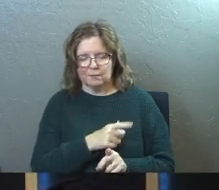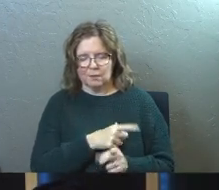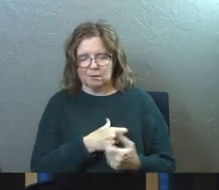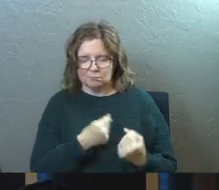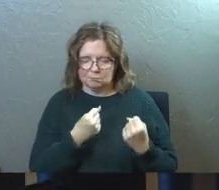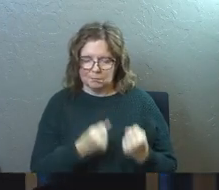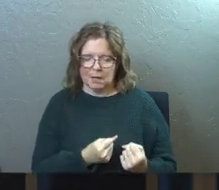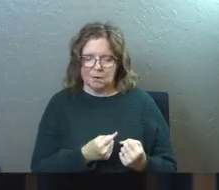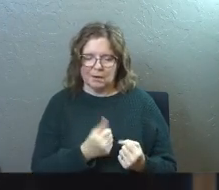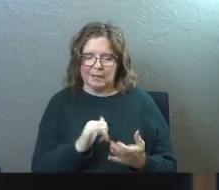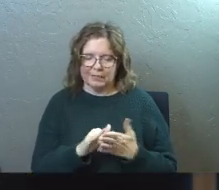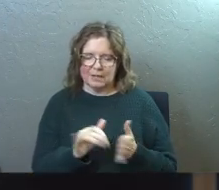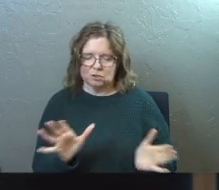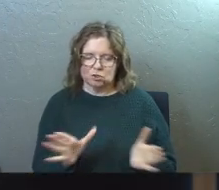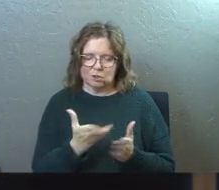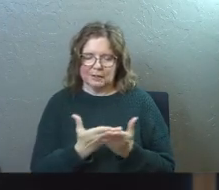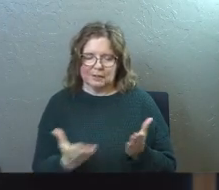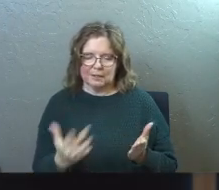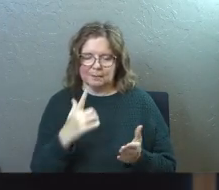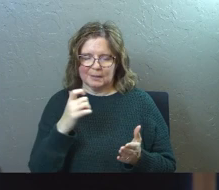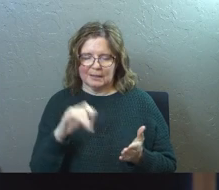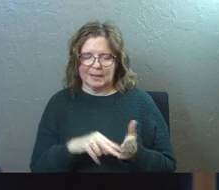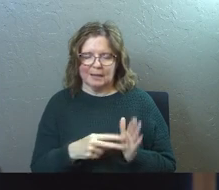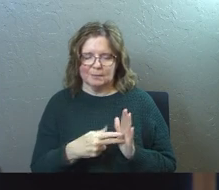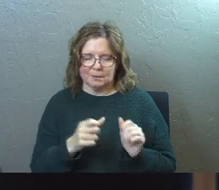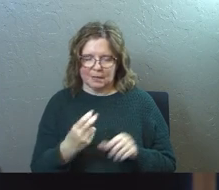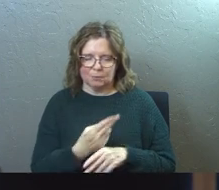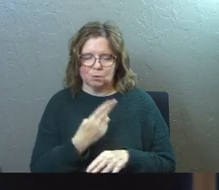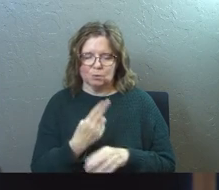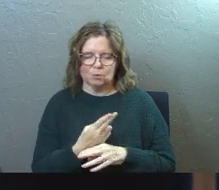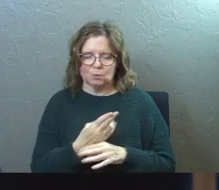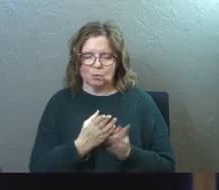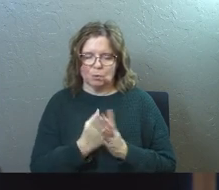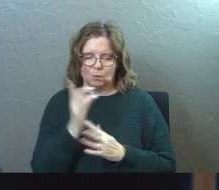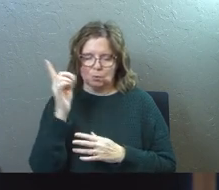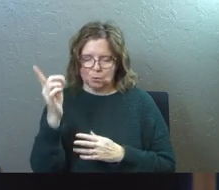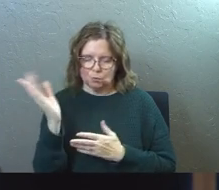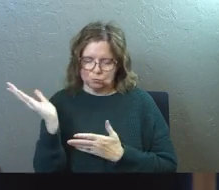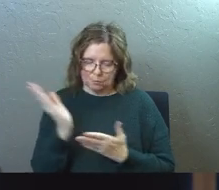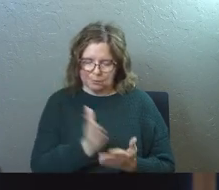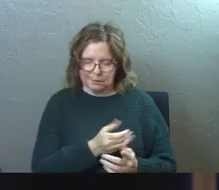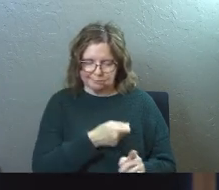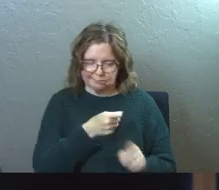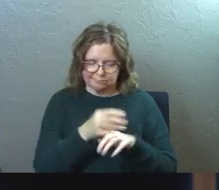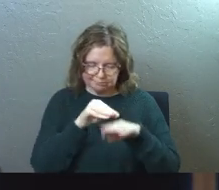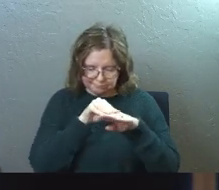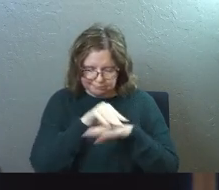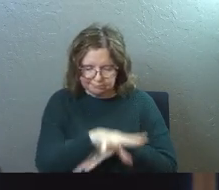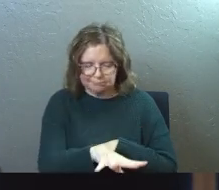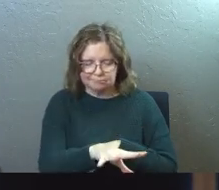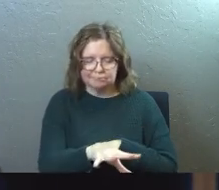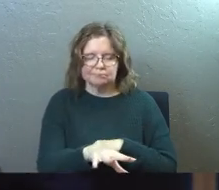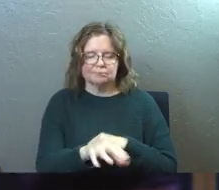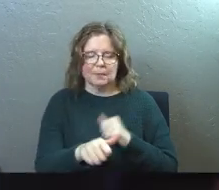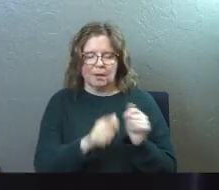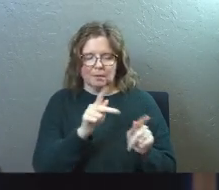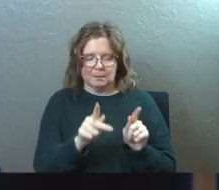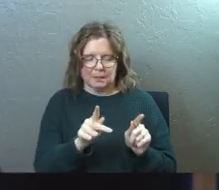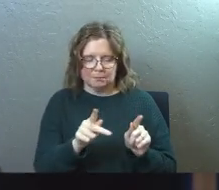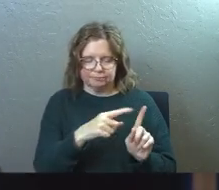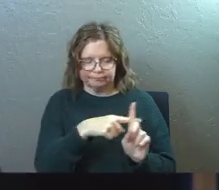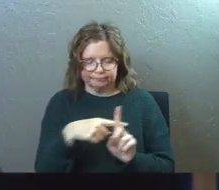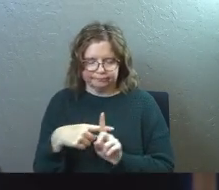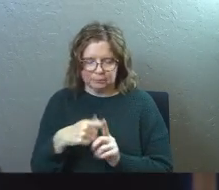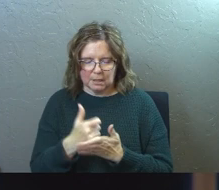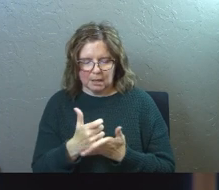You put power behind them. And that's an encouraging thing, God, because that means we can be used by you to bring about encouraging words to other people, God. We